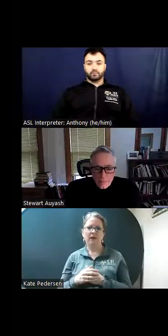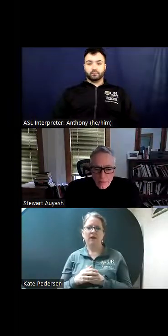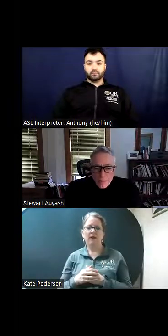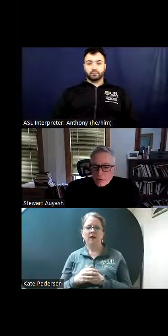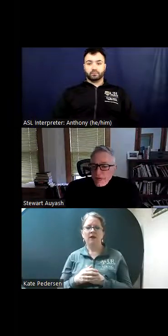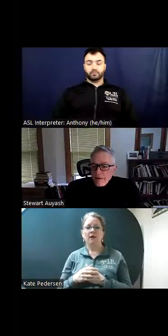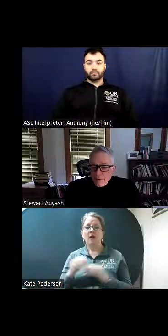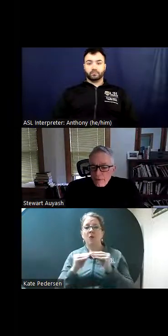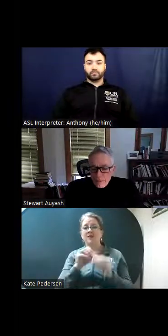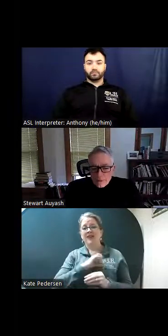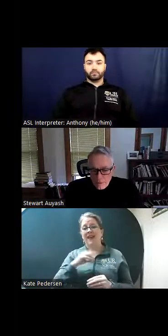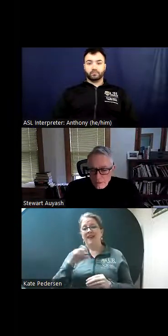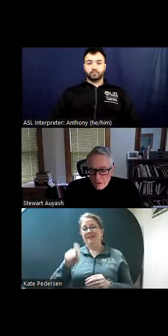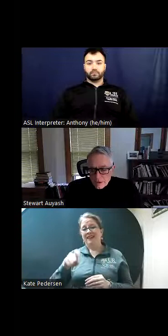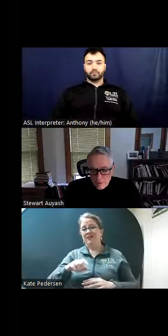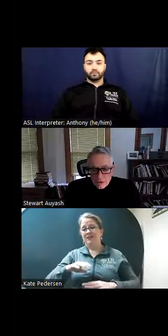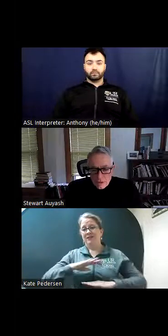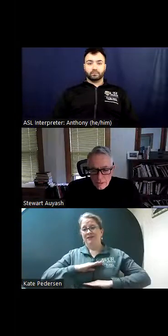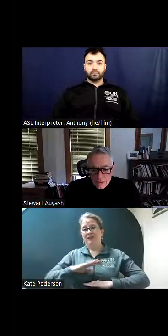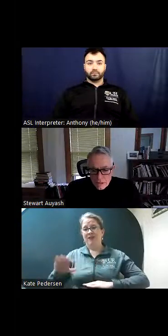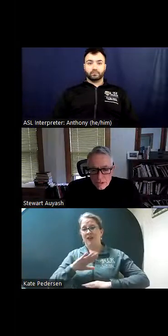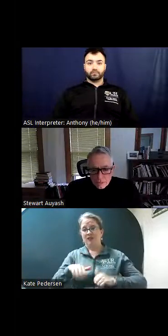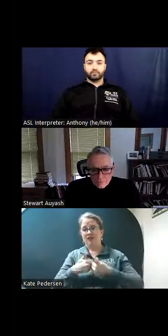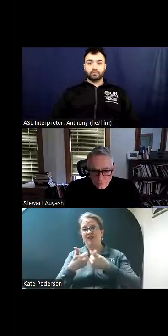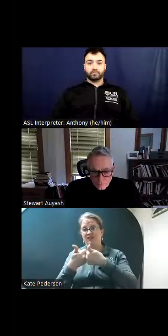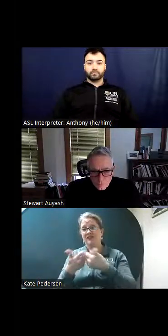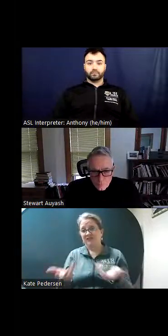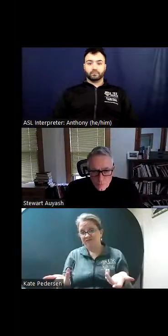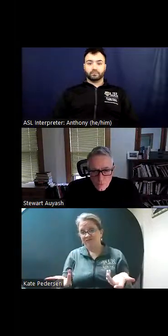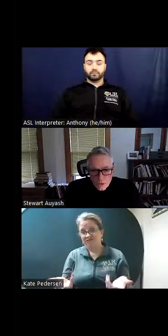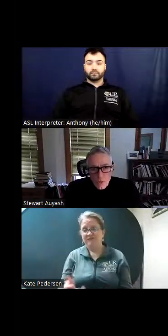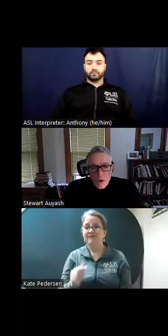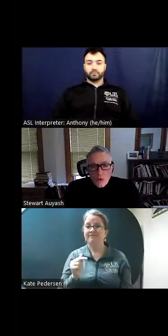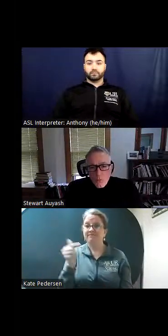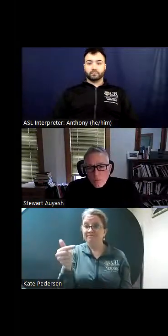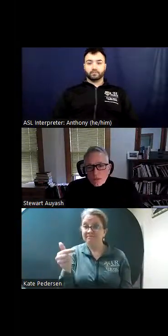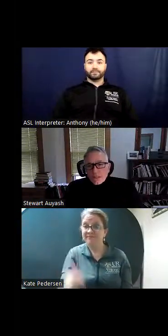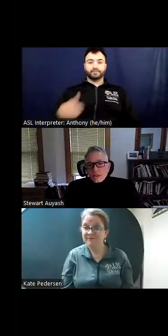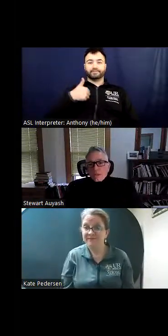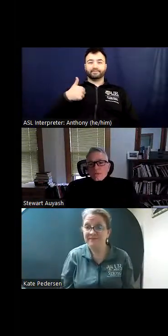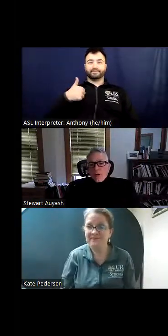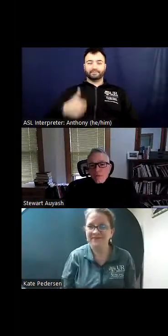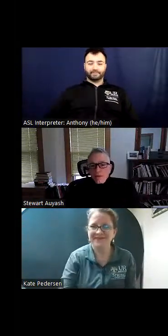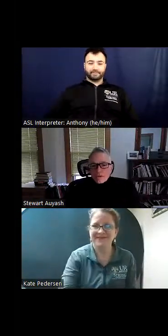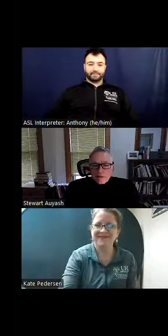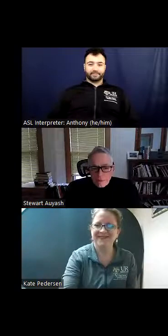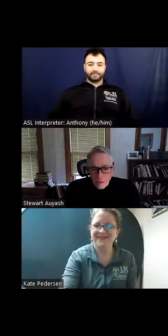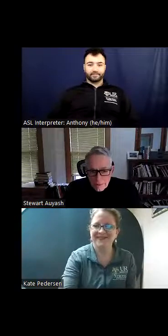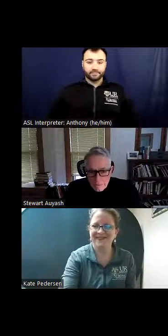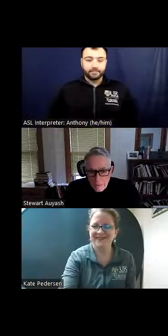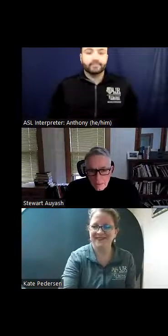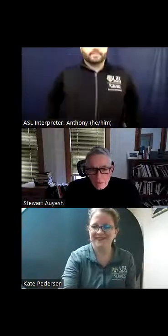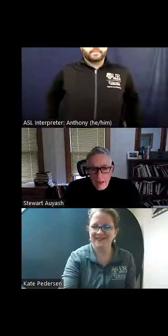And there are more staff that are needed to meet these serious challenges. So what would a sensible drug policy look